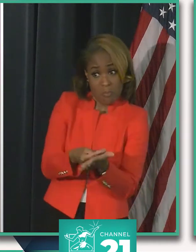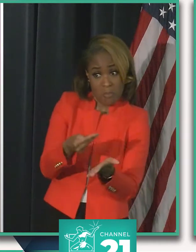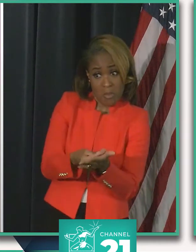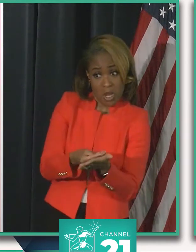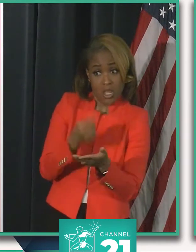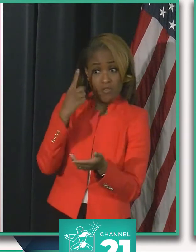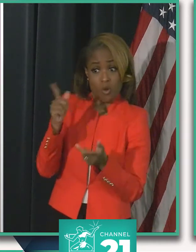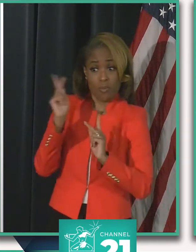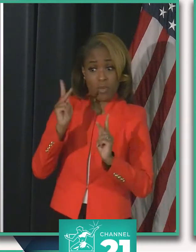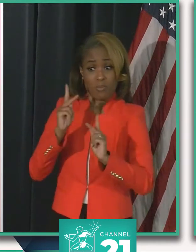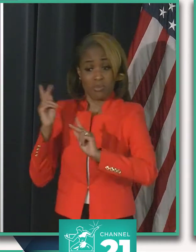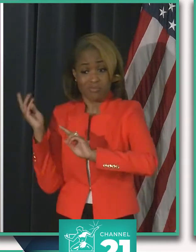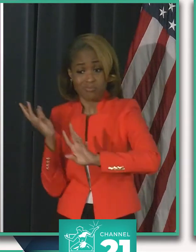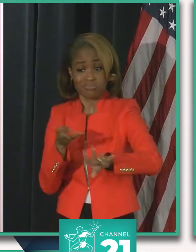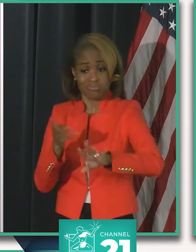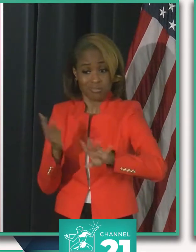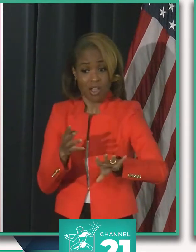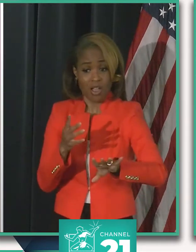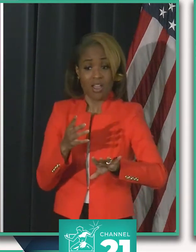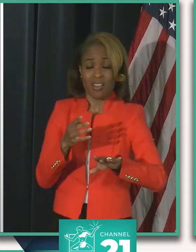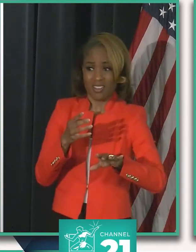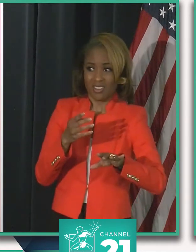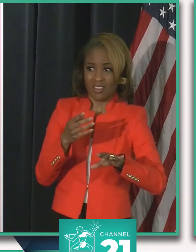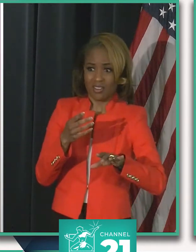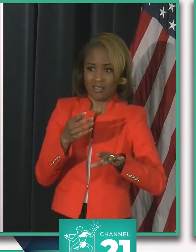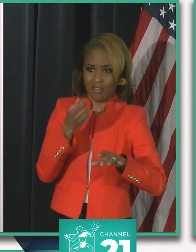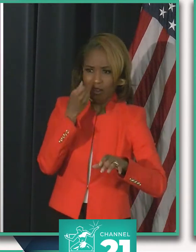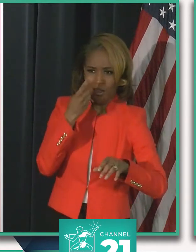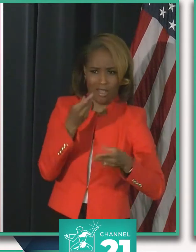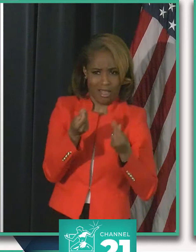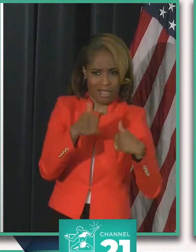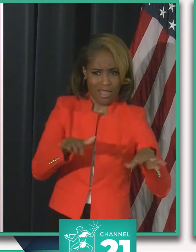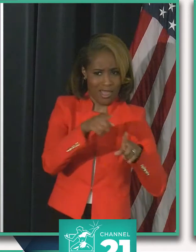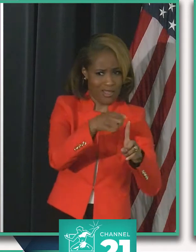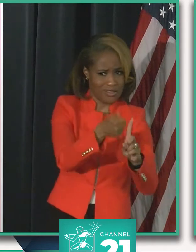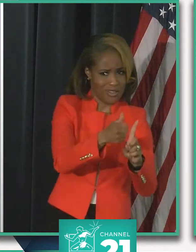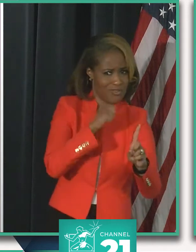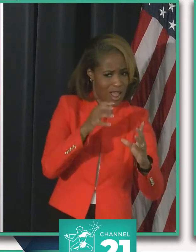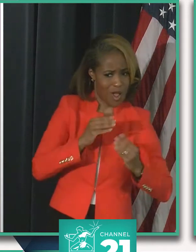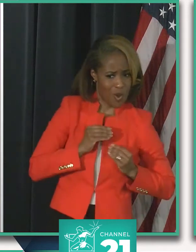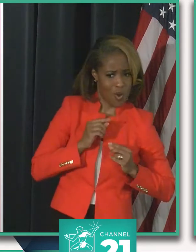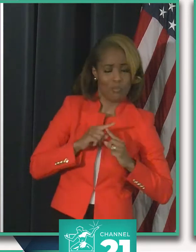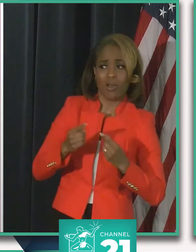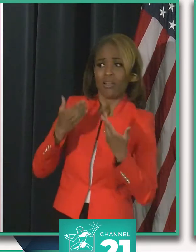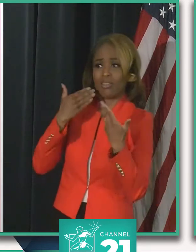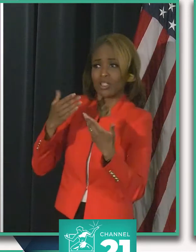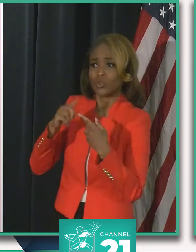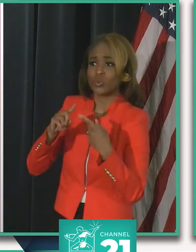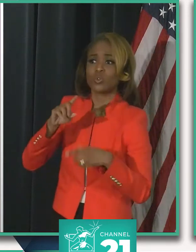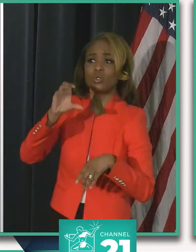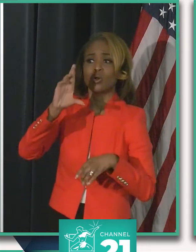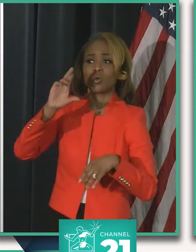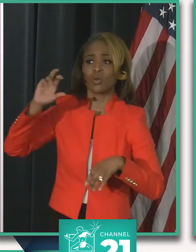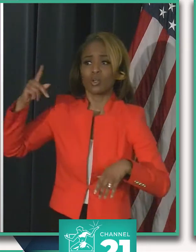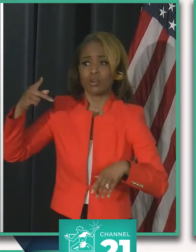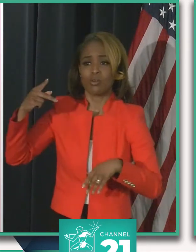to come on land that you did not own. And thanks to the creativity of the Corporation Counsel's office, we were able to work that out.